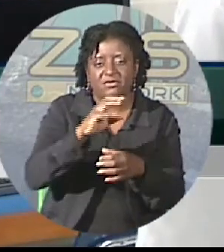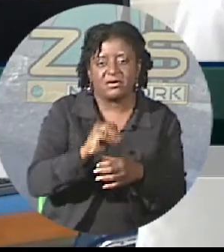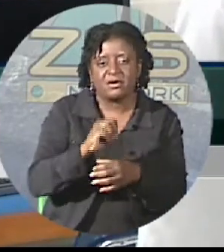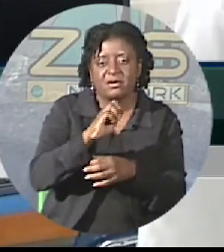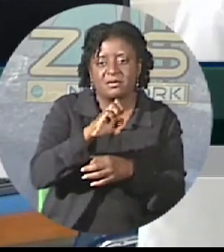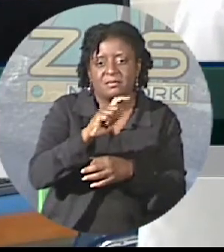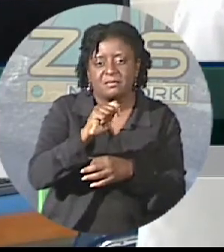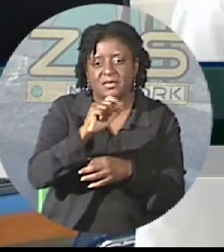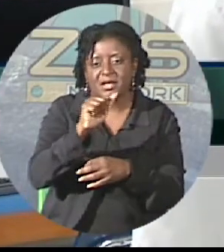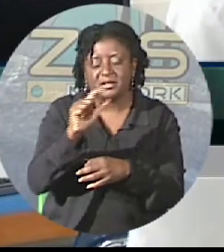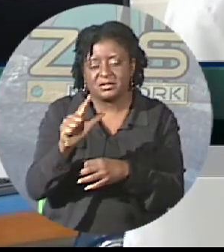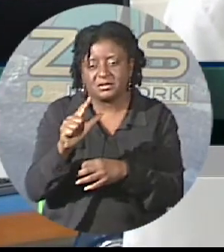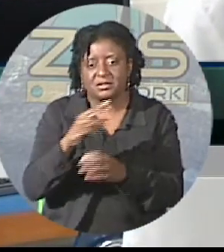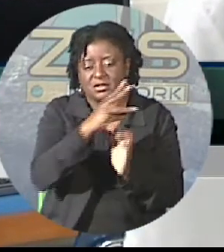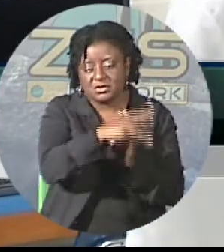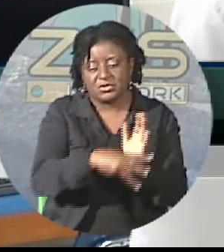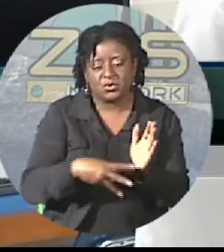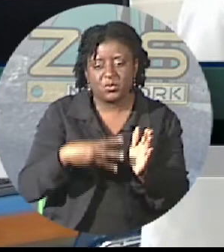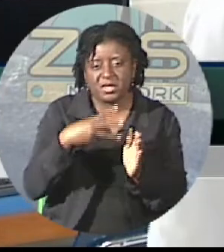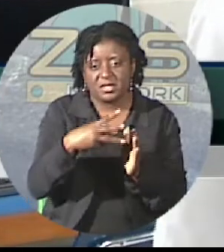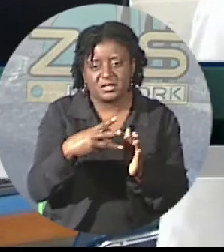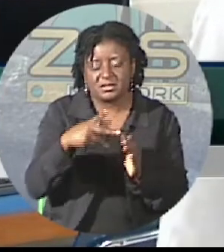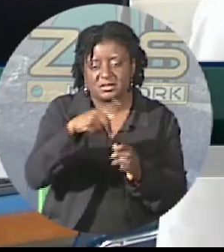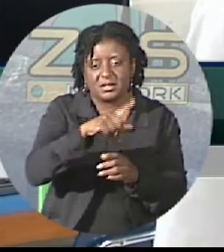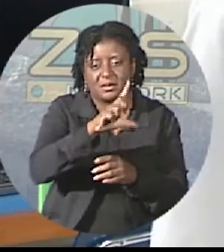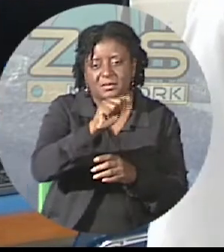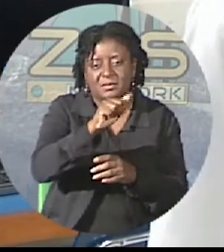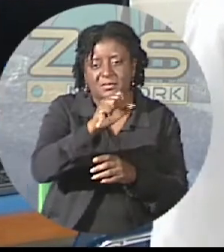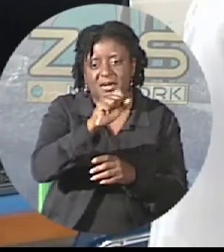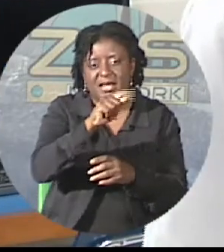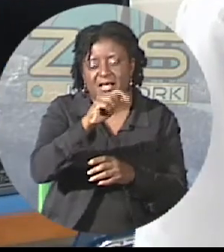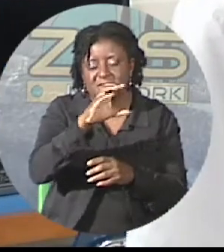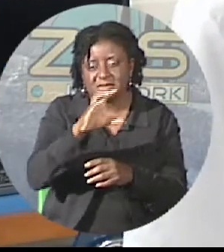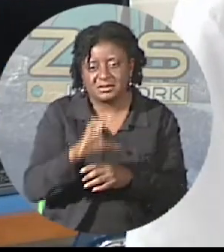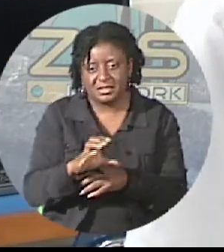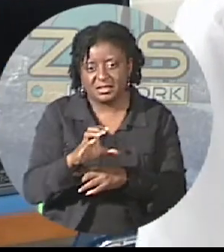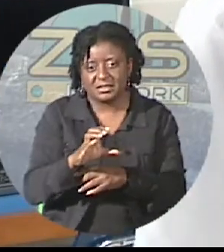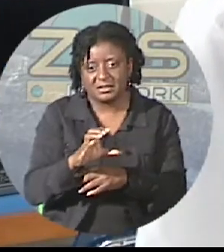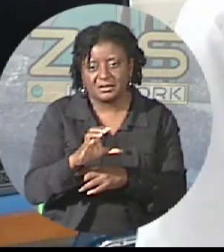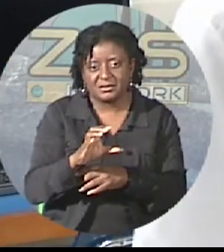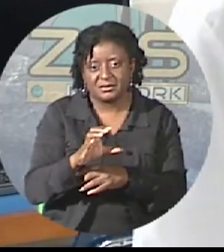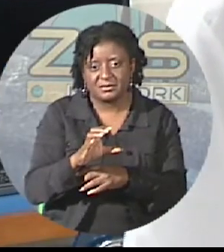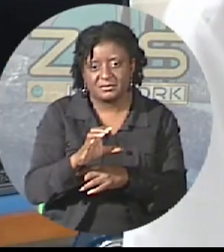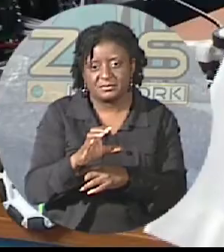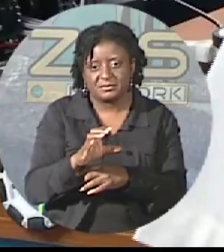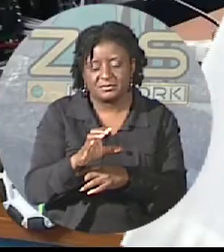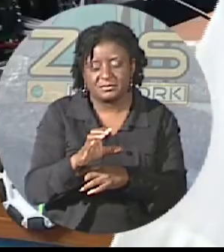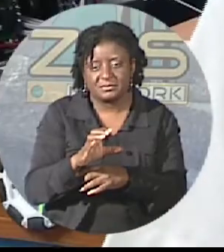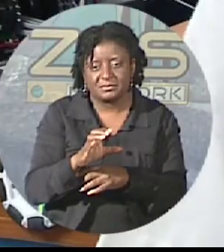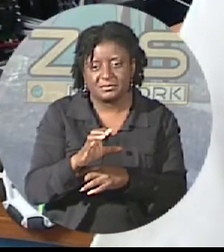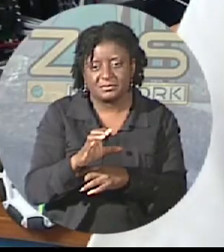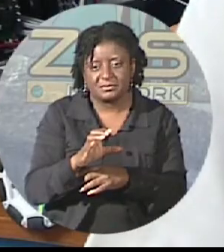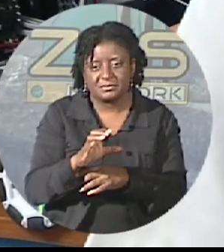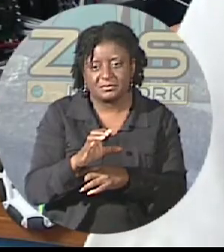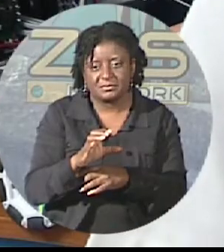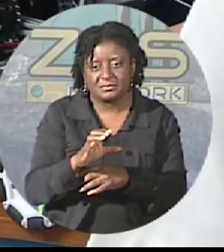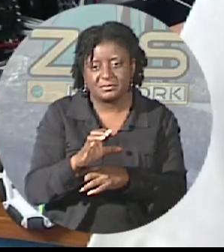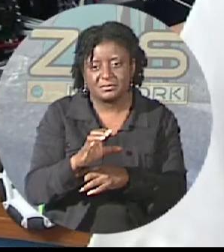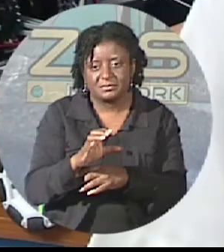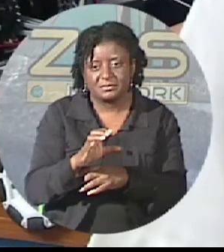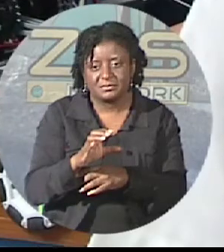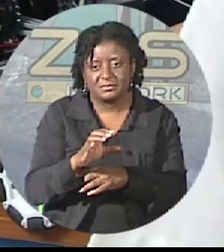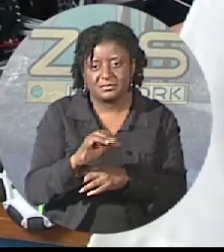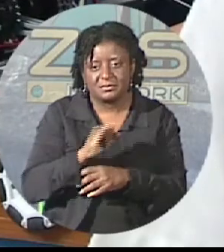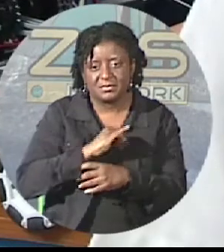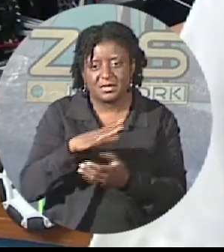they're plastic and they're coated with a rubber to increase friction. I've learned a lot about